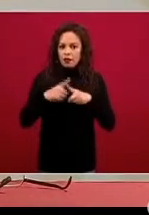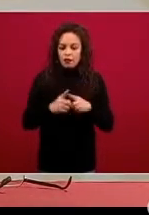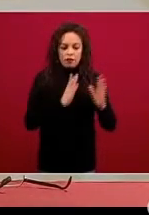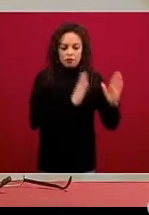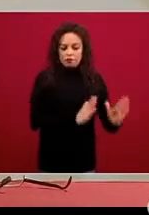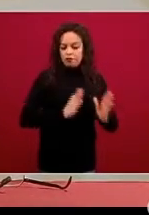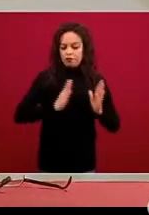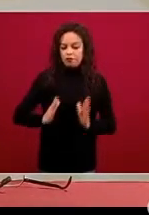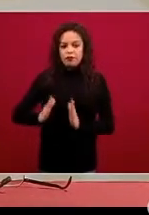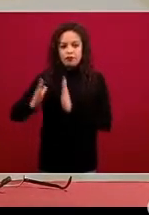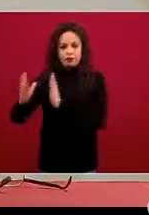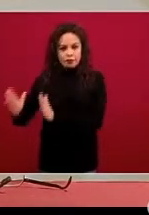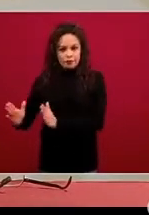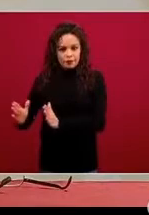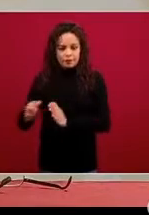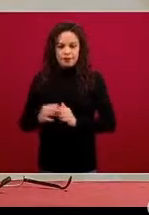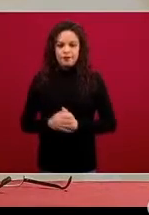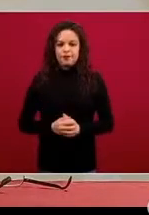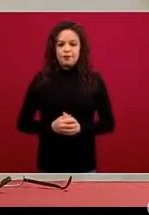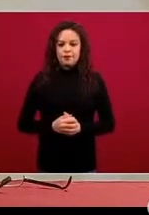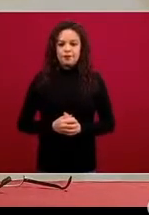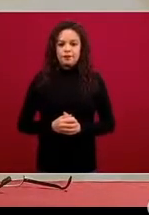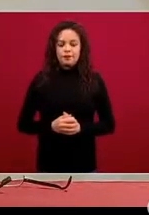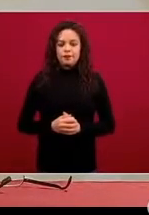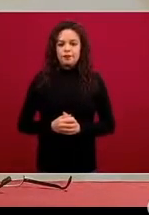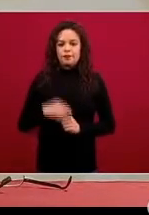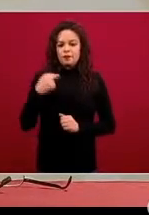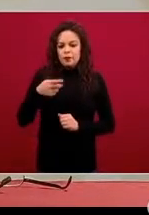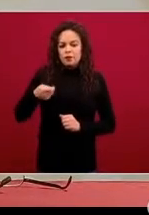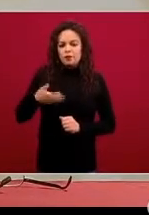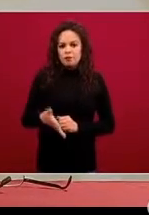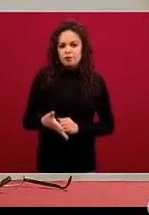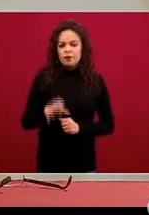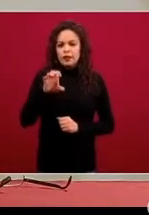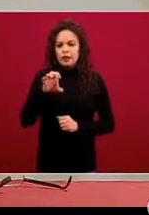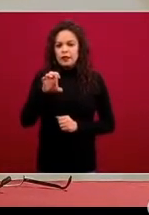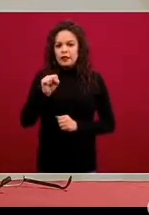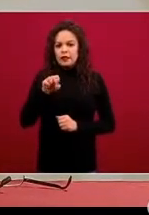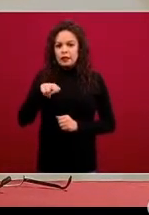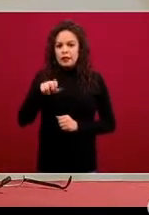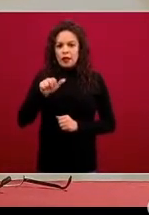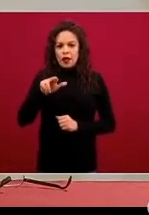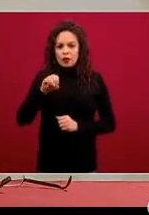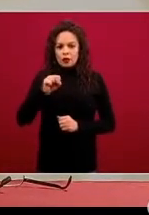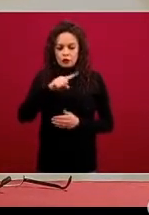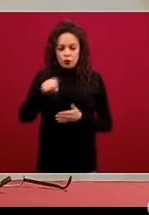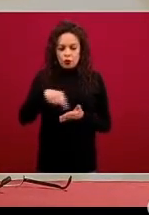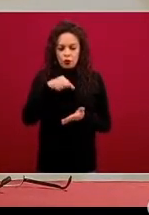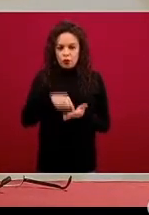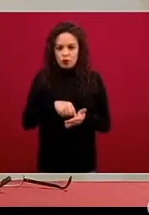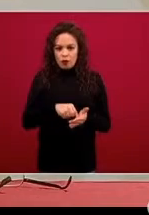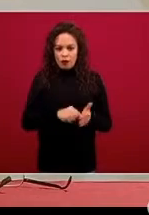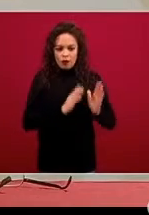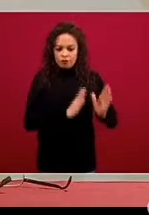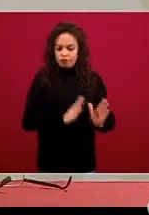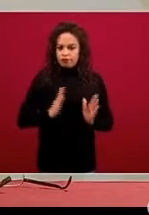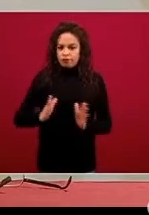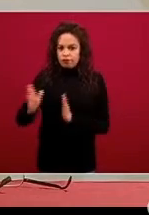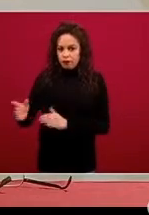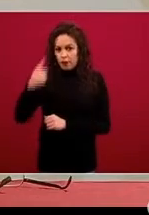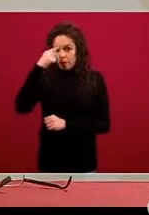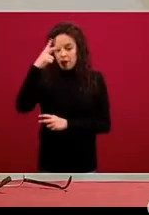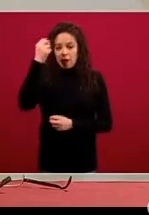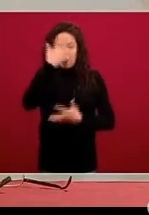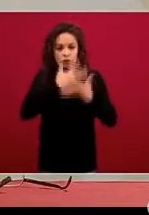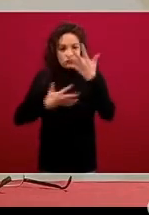it is important to clarify. We had talked about the different stages